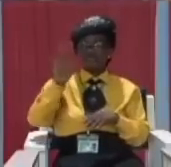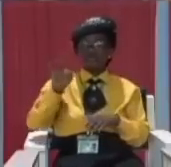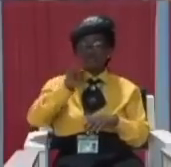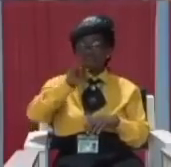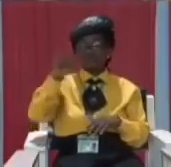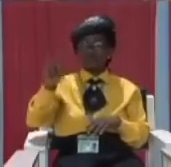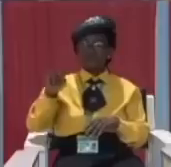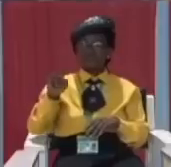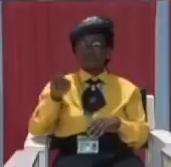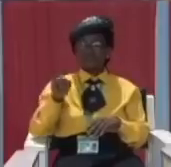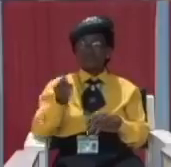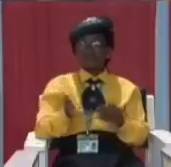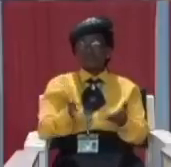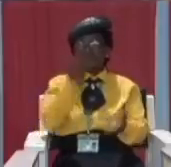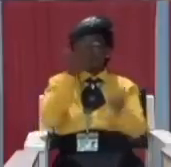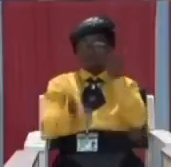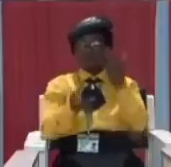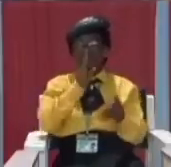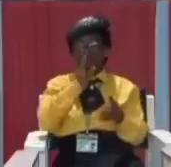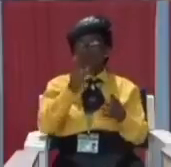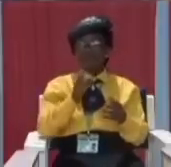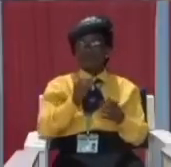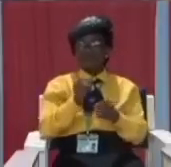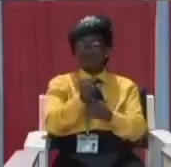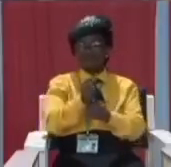but to me it's loaded.